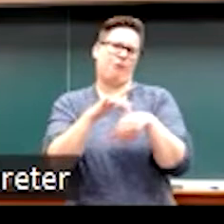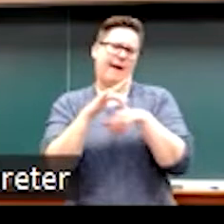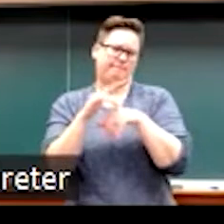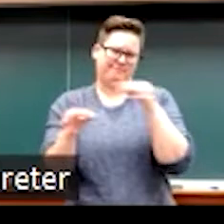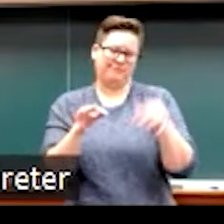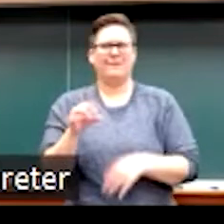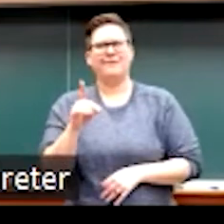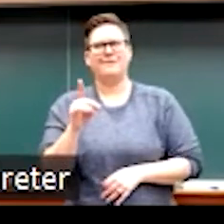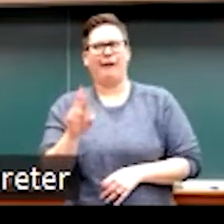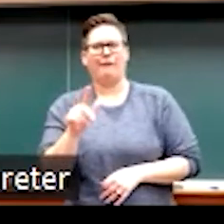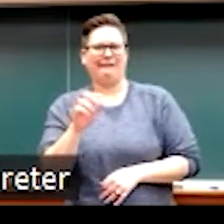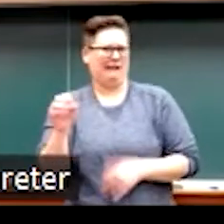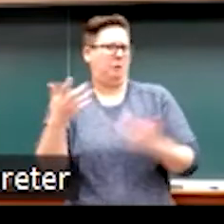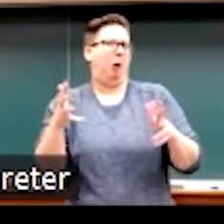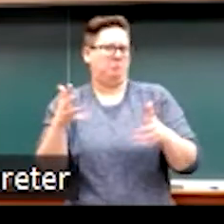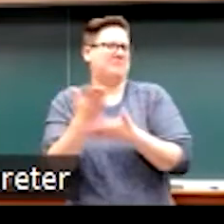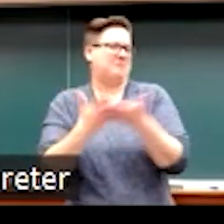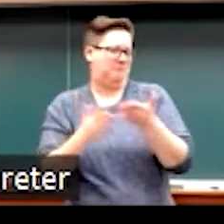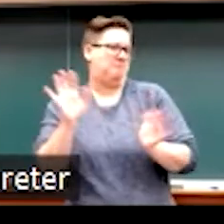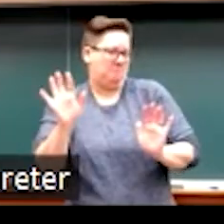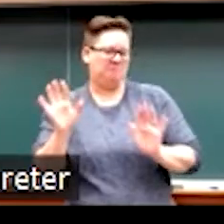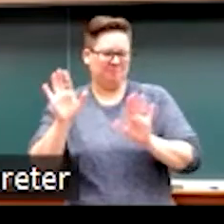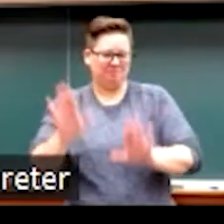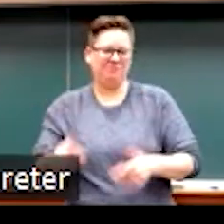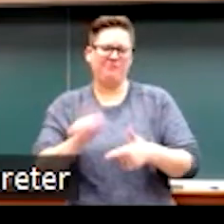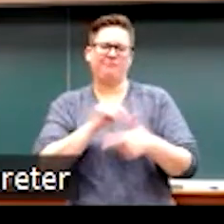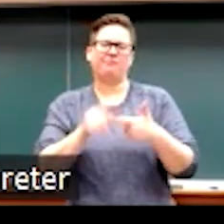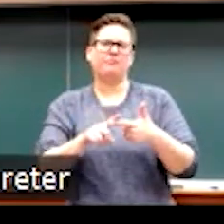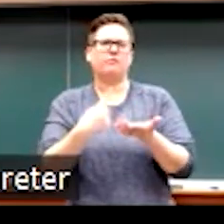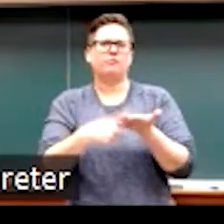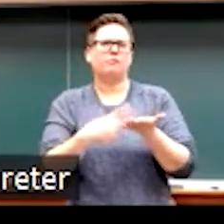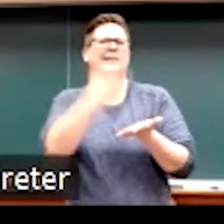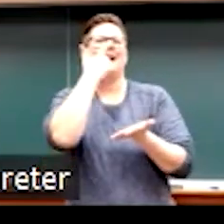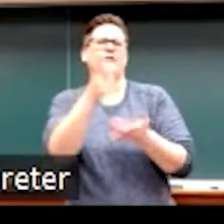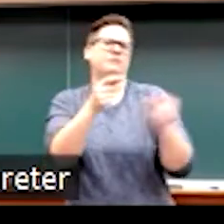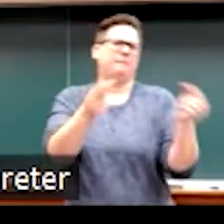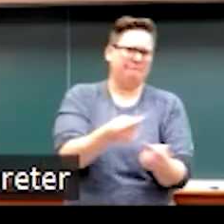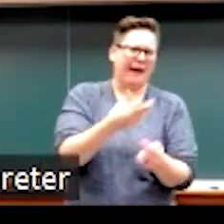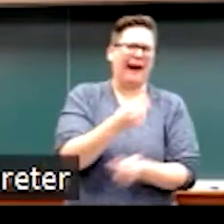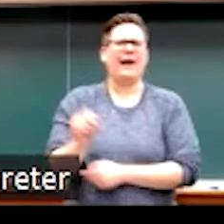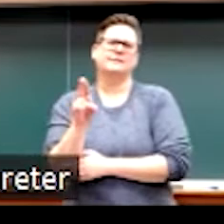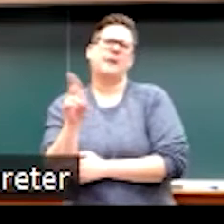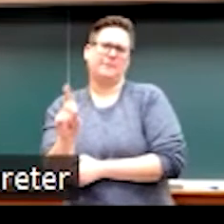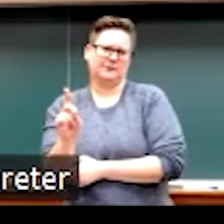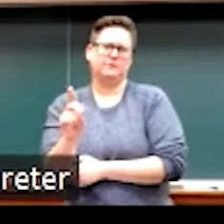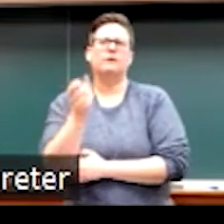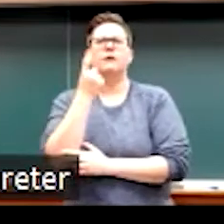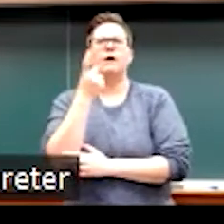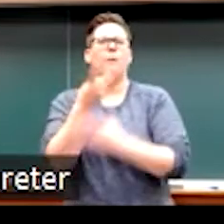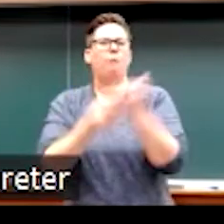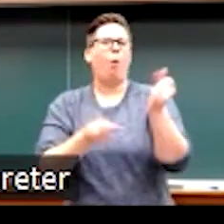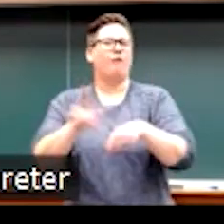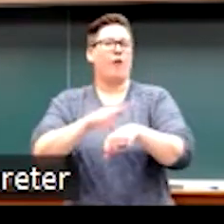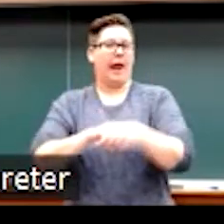although Dr. Lee did a great job of that for me already. And then I'm going to talk about interest in pain and substance use. So this is both in